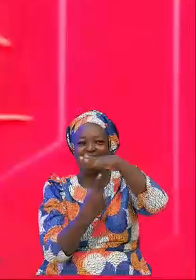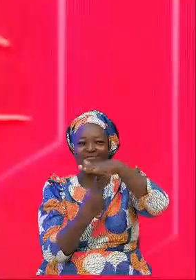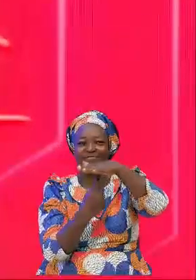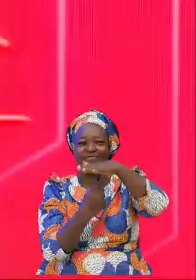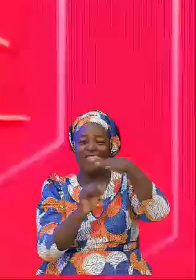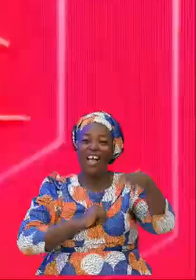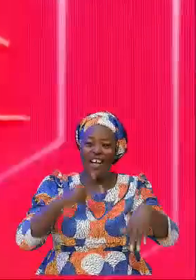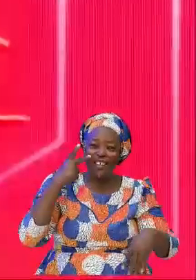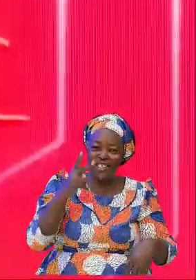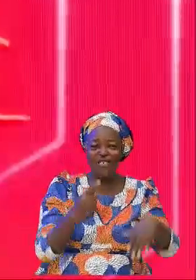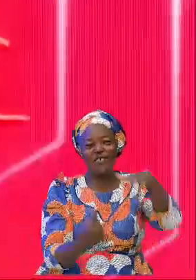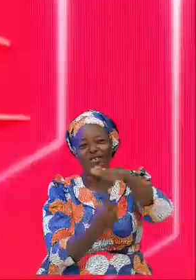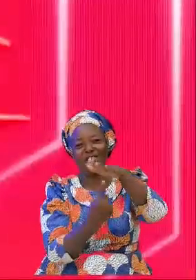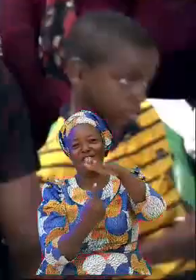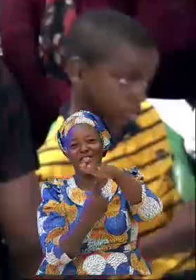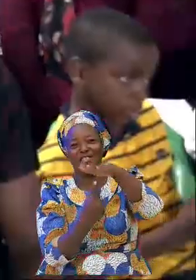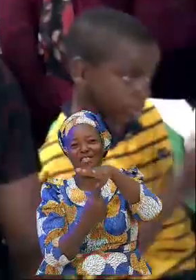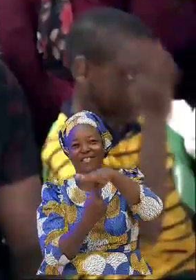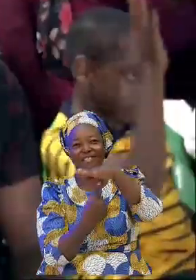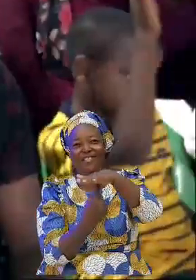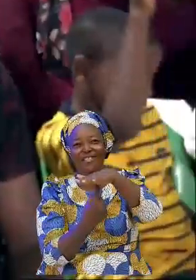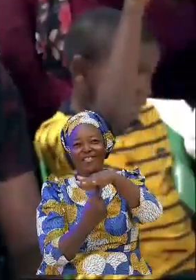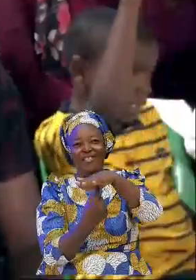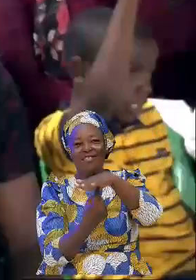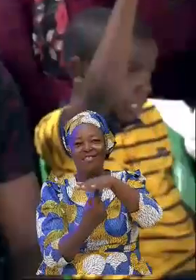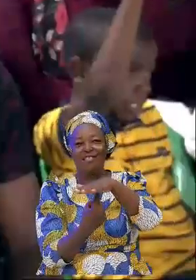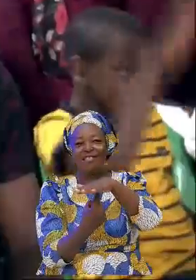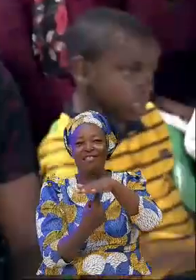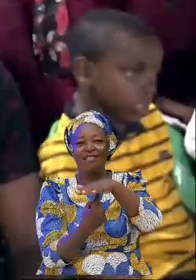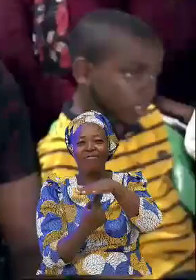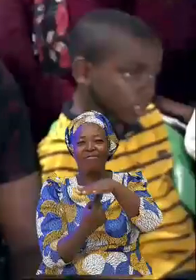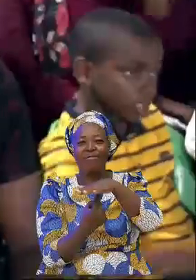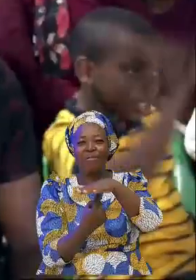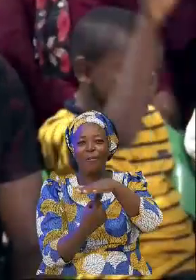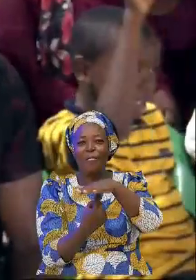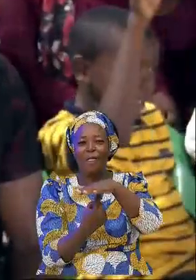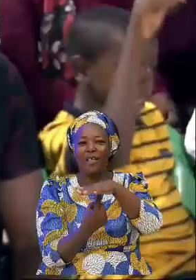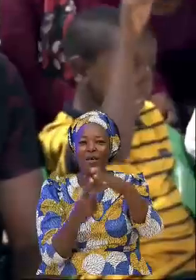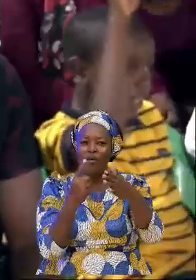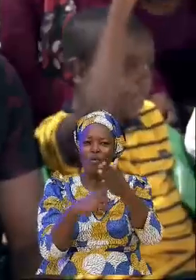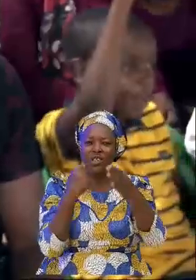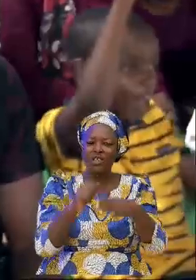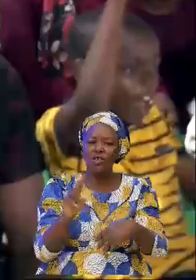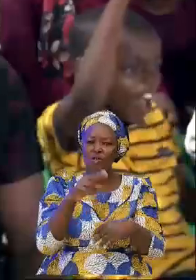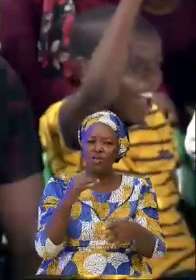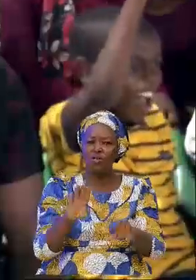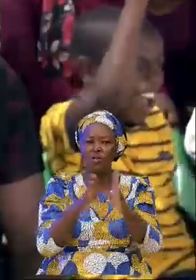And I see you on top. I said, I see you on top.